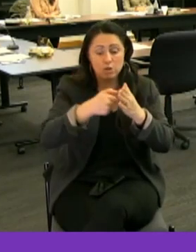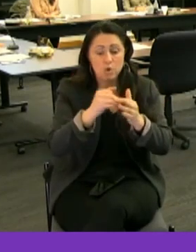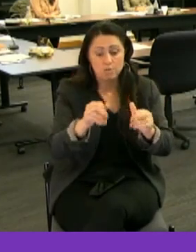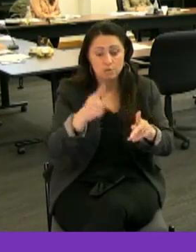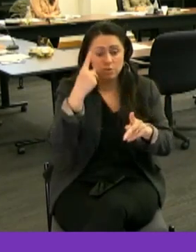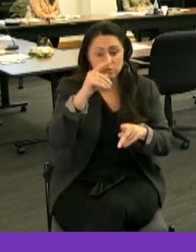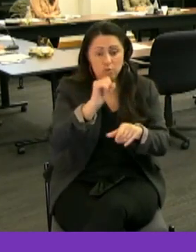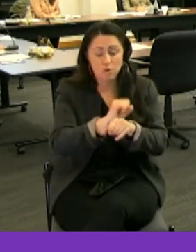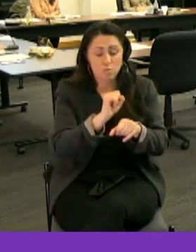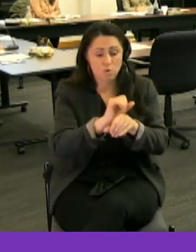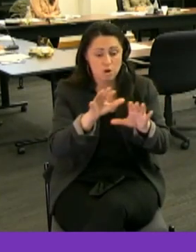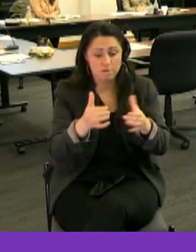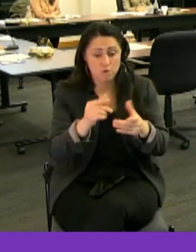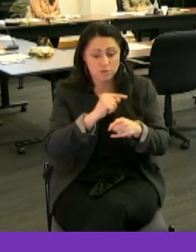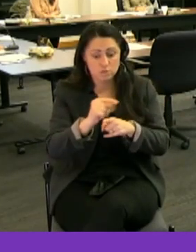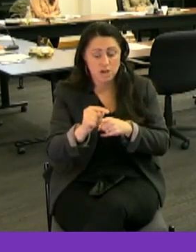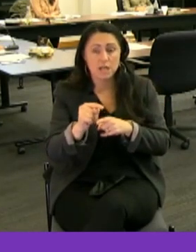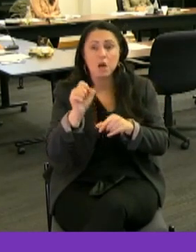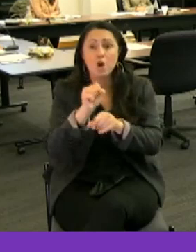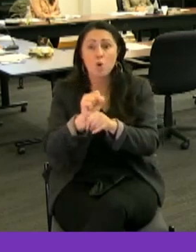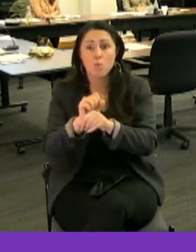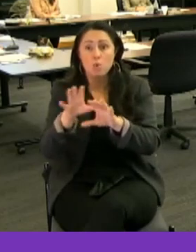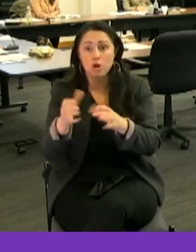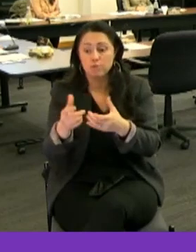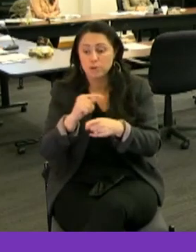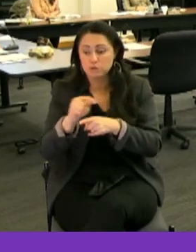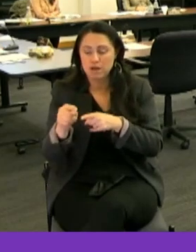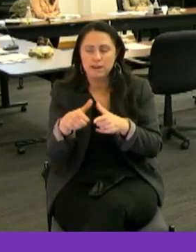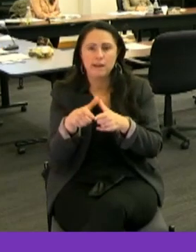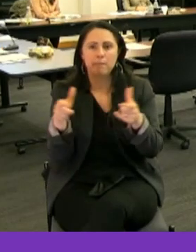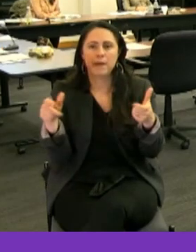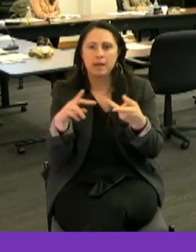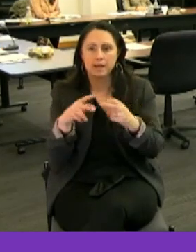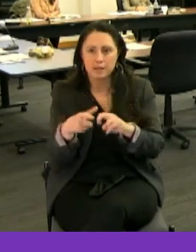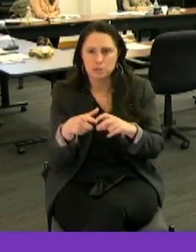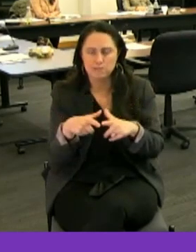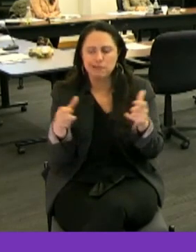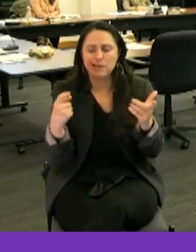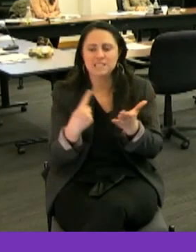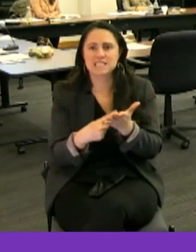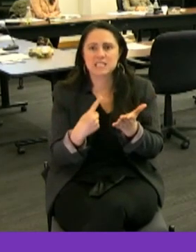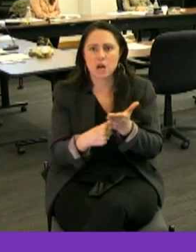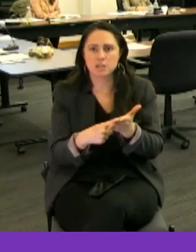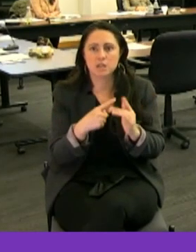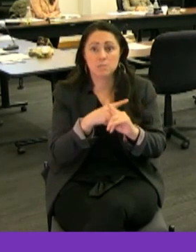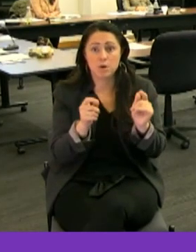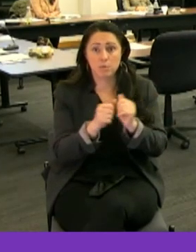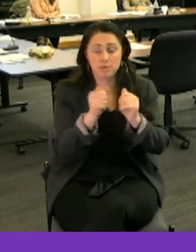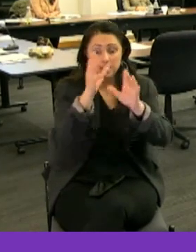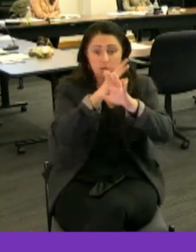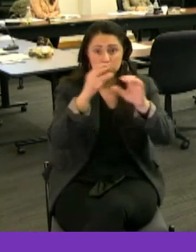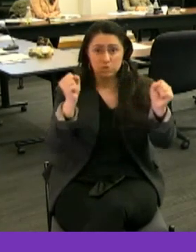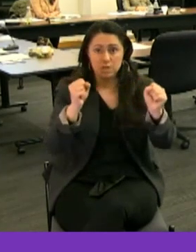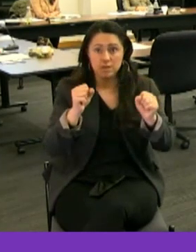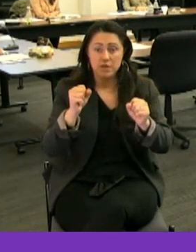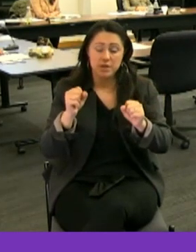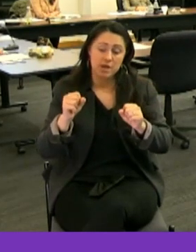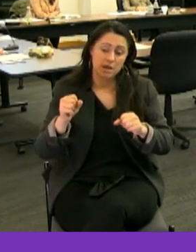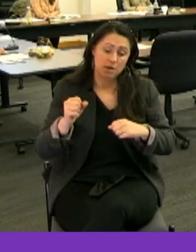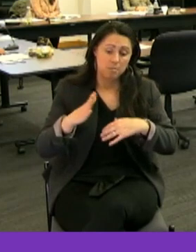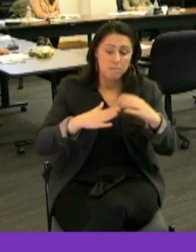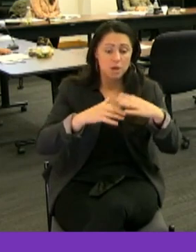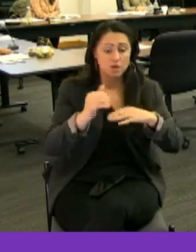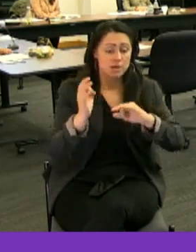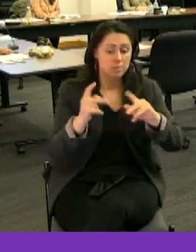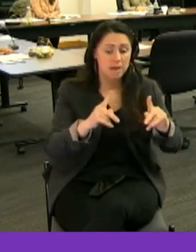training. Workforce training was a big issue and big discussion issue. But with the administration Build Back Better package